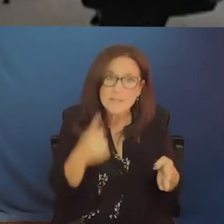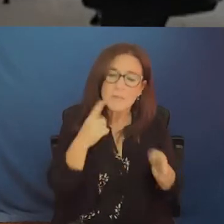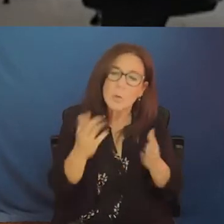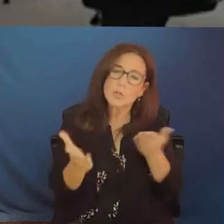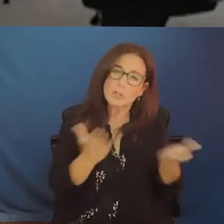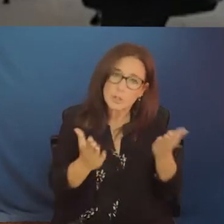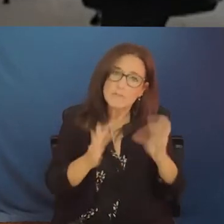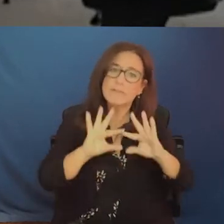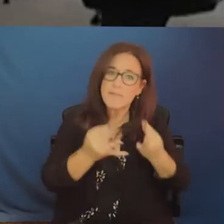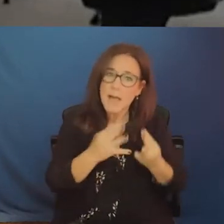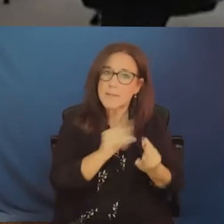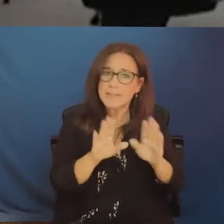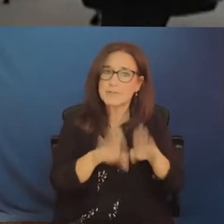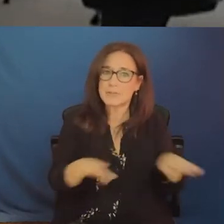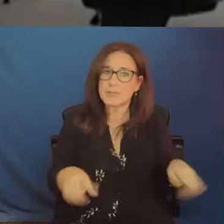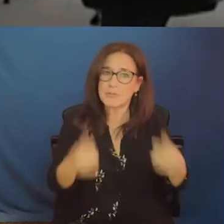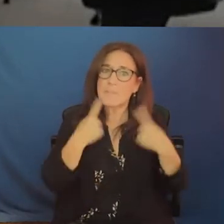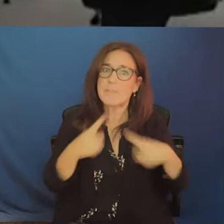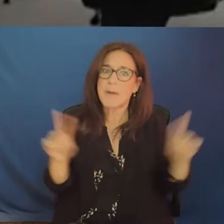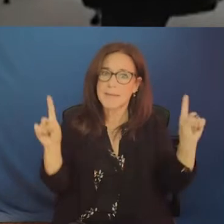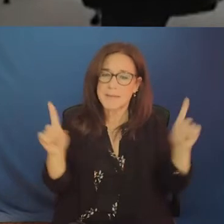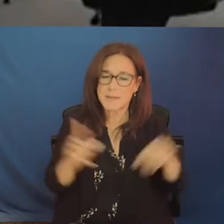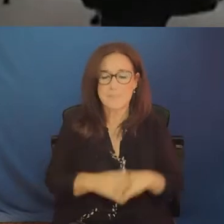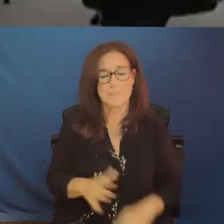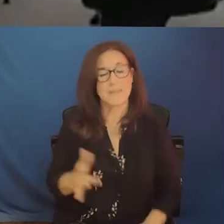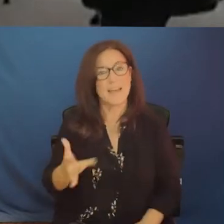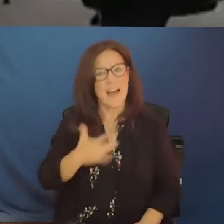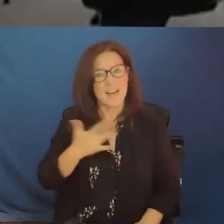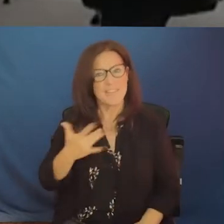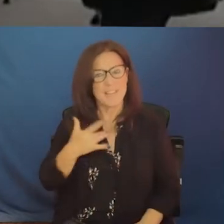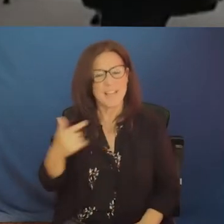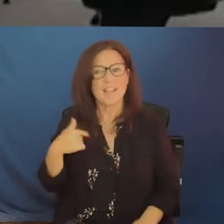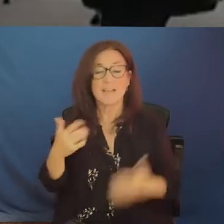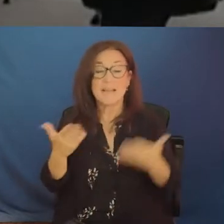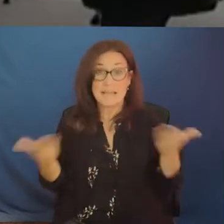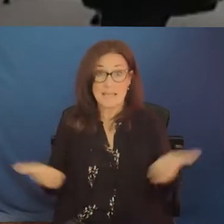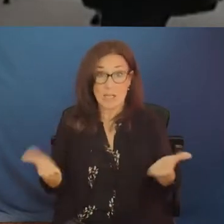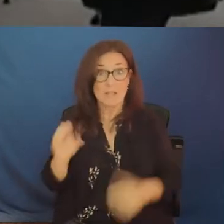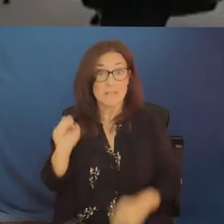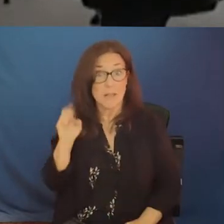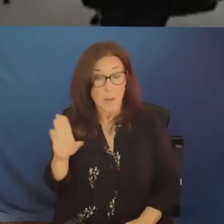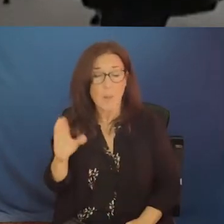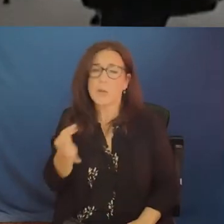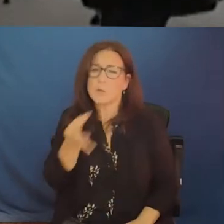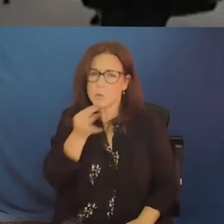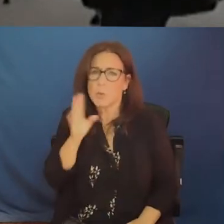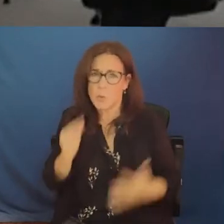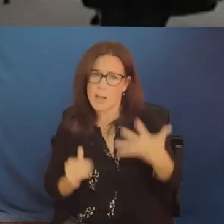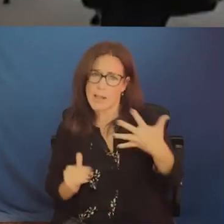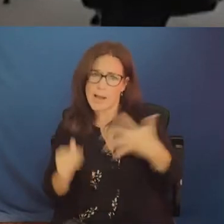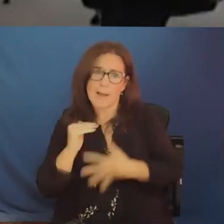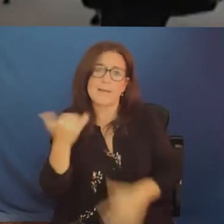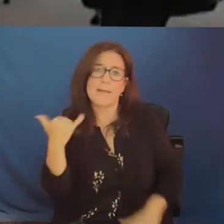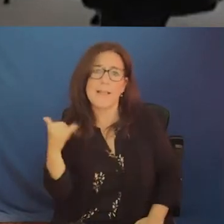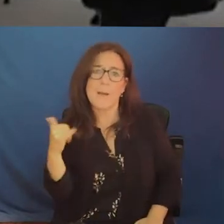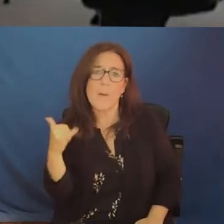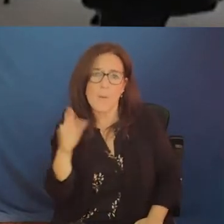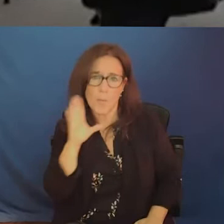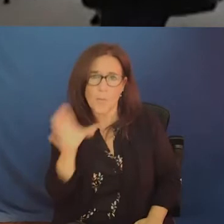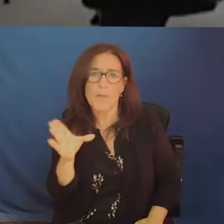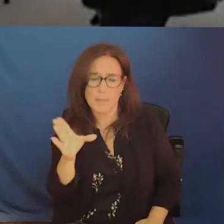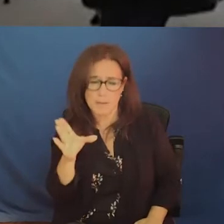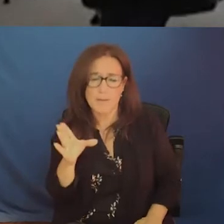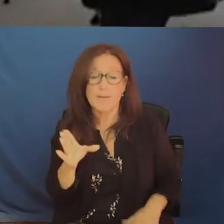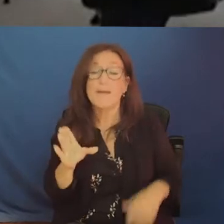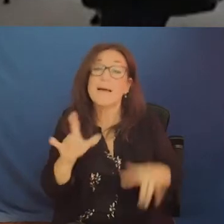feeling hopeful that we're turning our last corner toward the gold or yellow tier in Santa Barbara County. I want to remind everyone, however, that we must not let